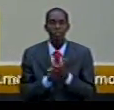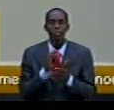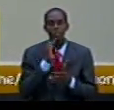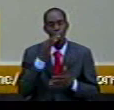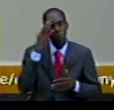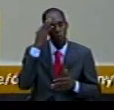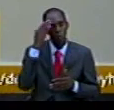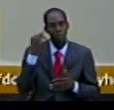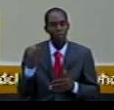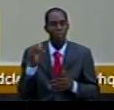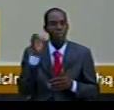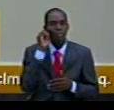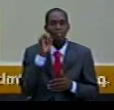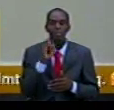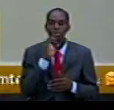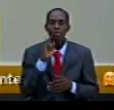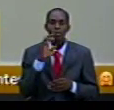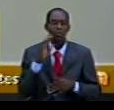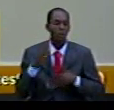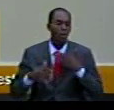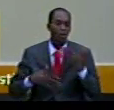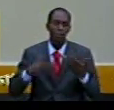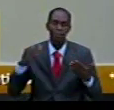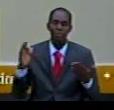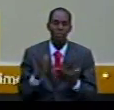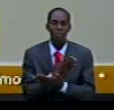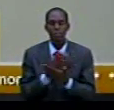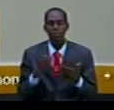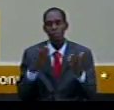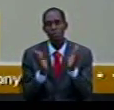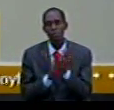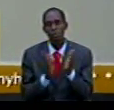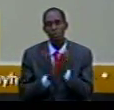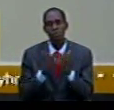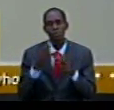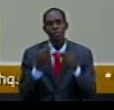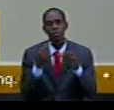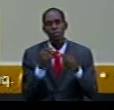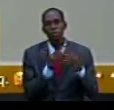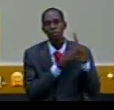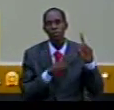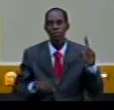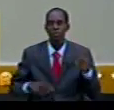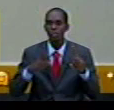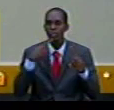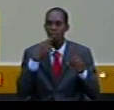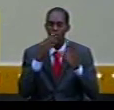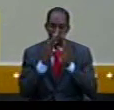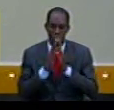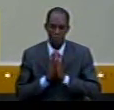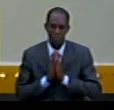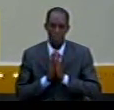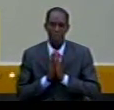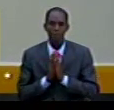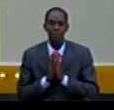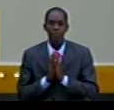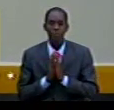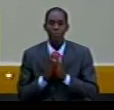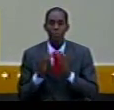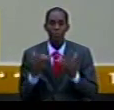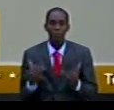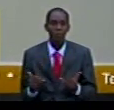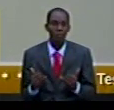so happy singing praises to the name of the Lord. Say amen. Now